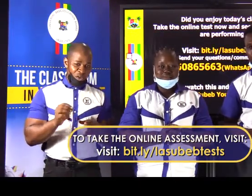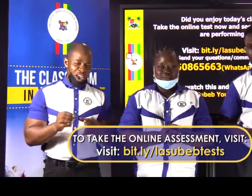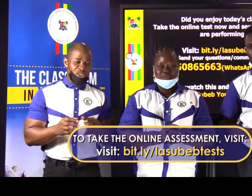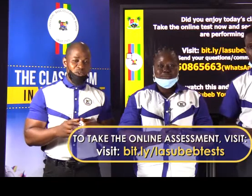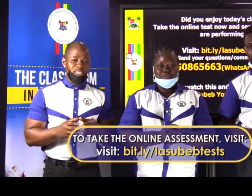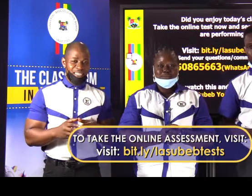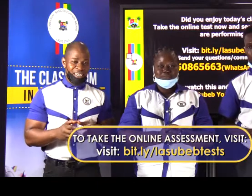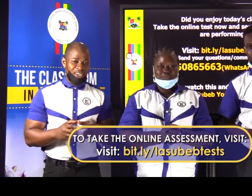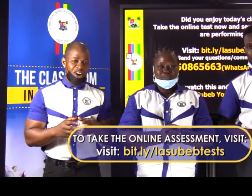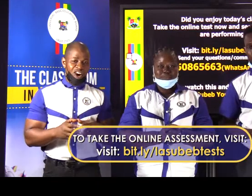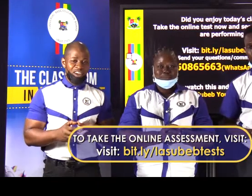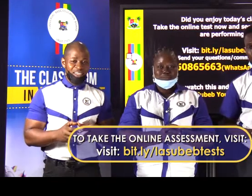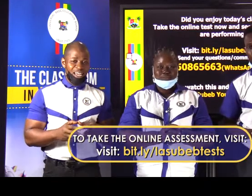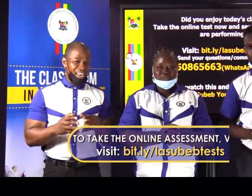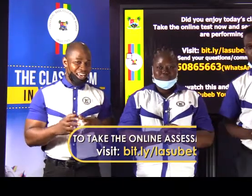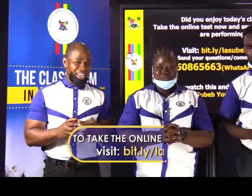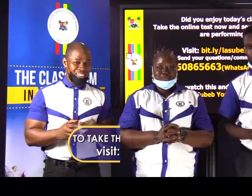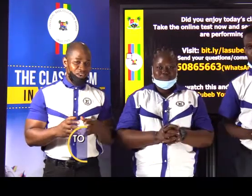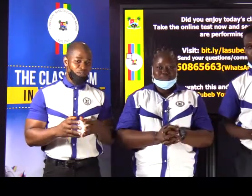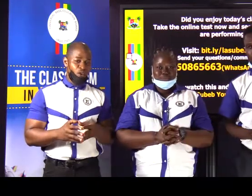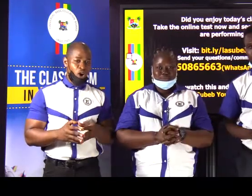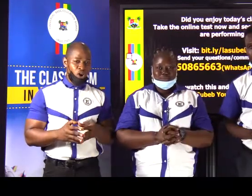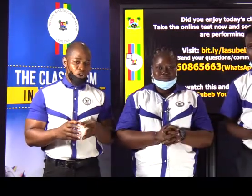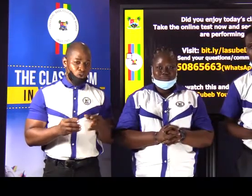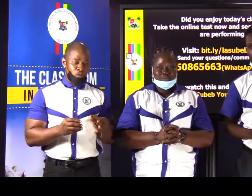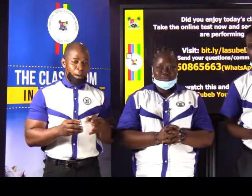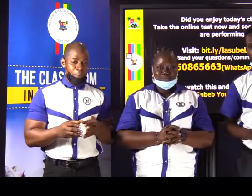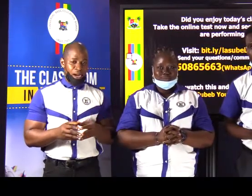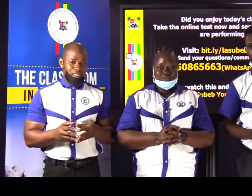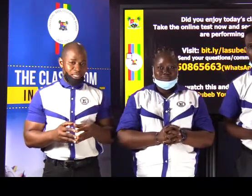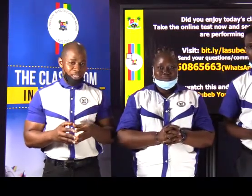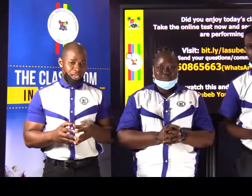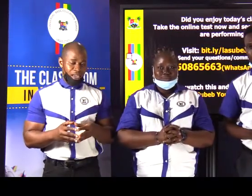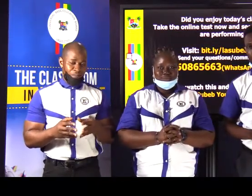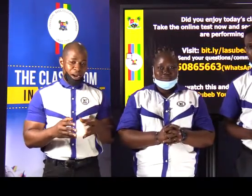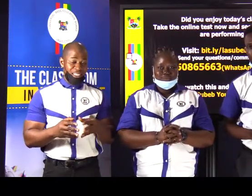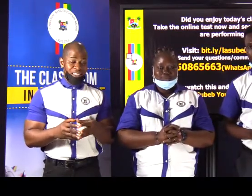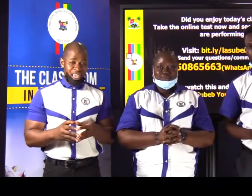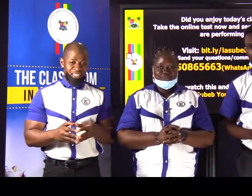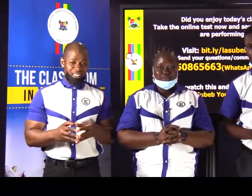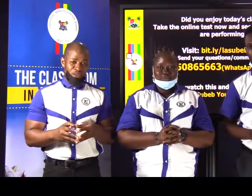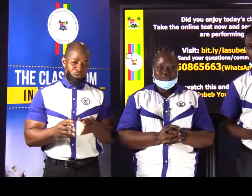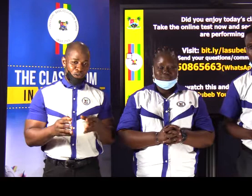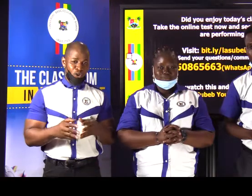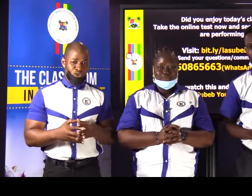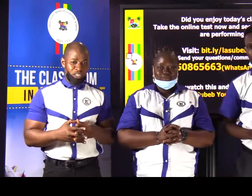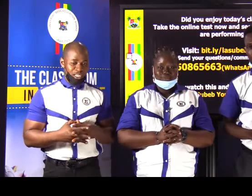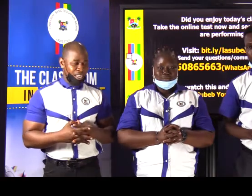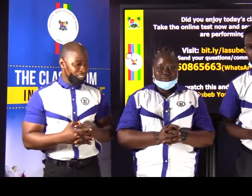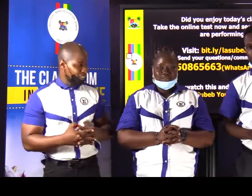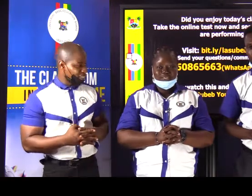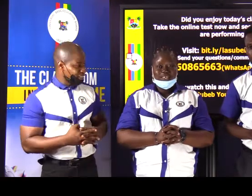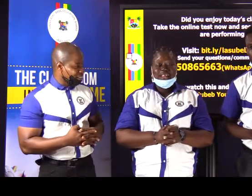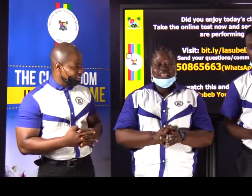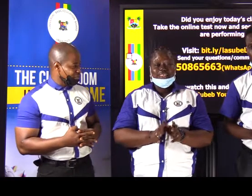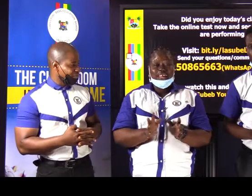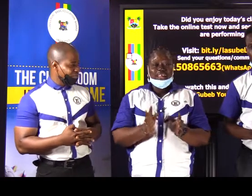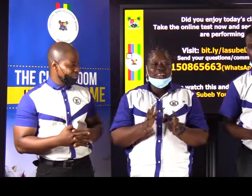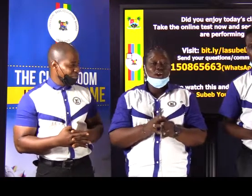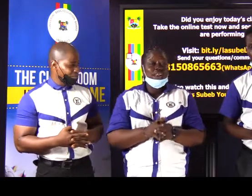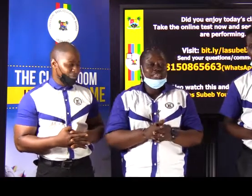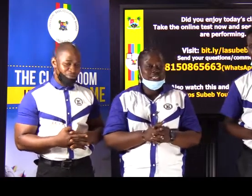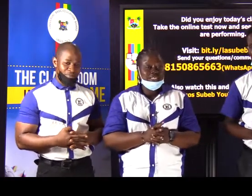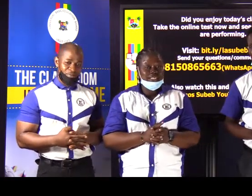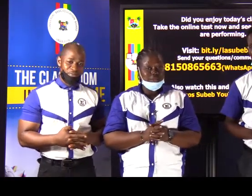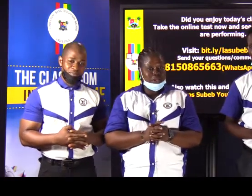bit.ly/lastwebtests, where you will click on lesson 4 to find practice tests for today's lessons.